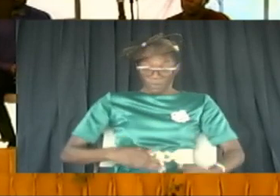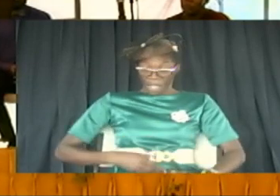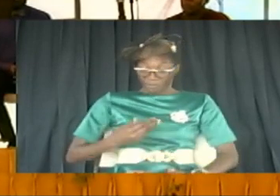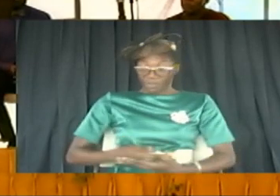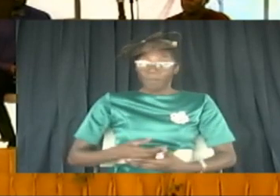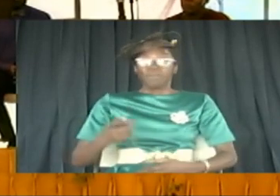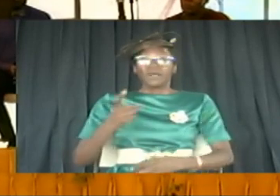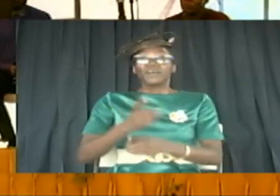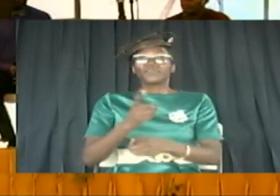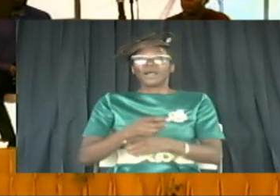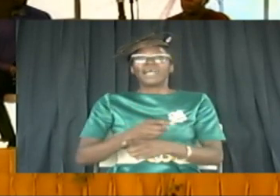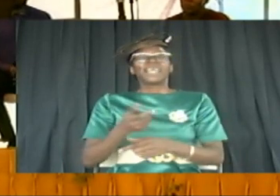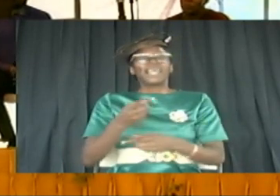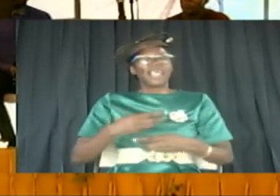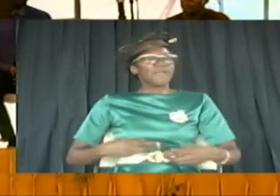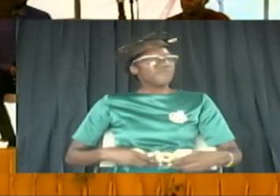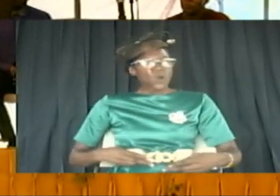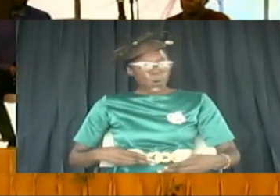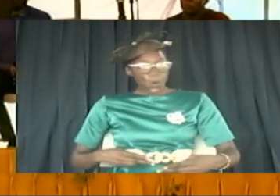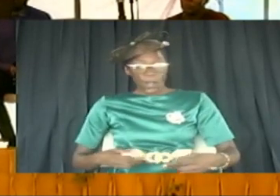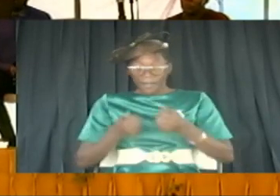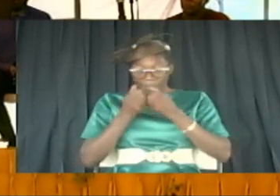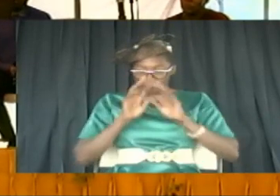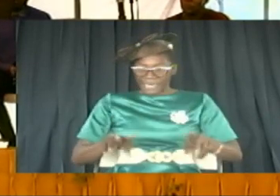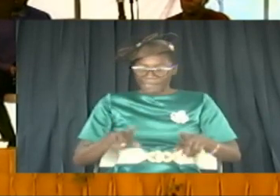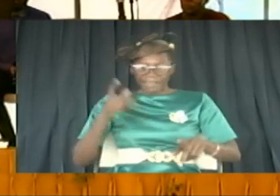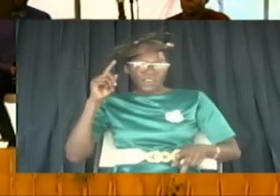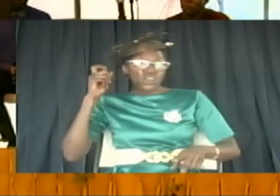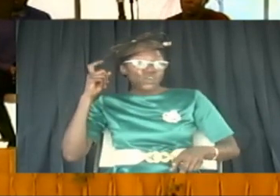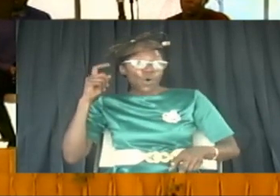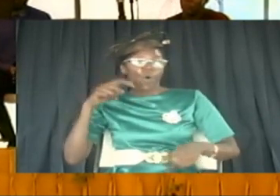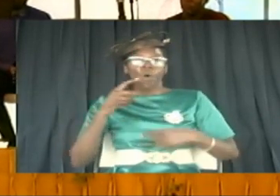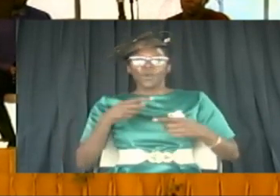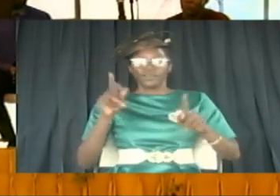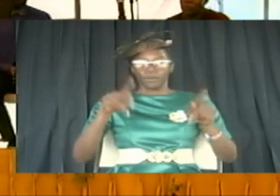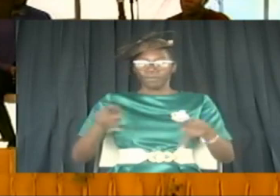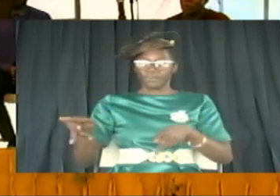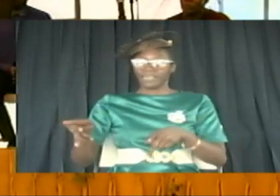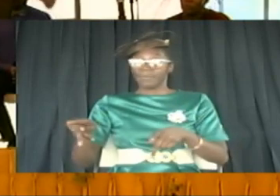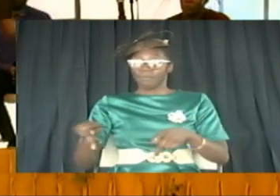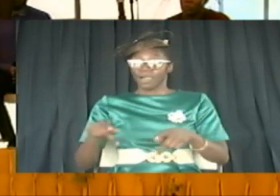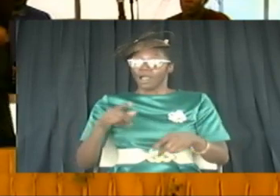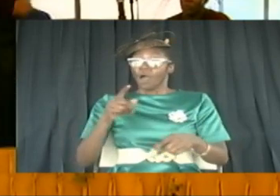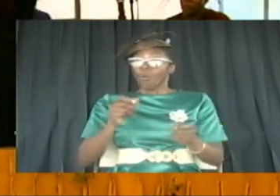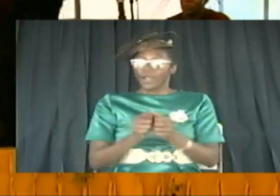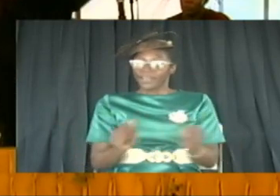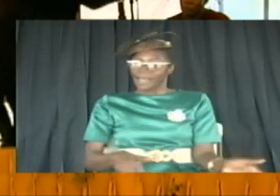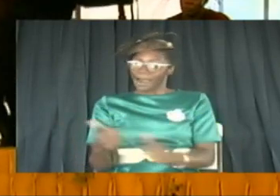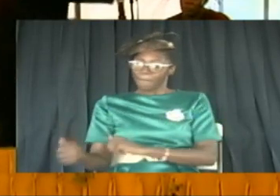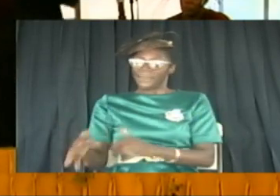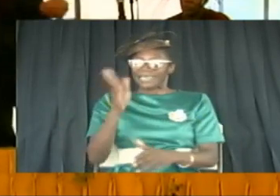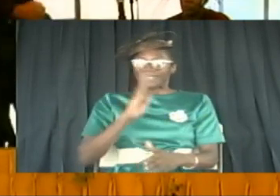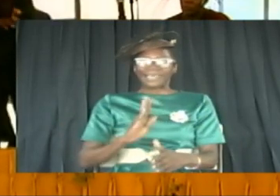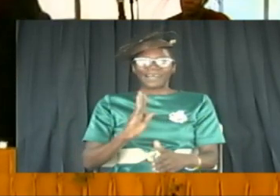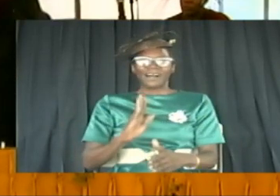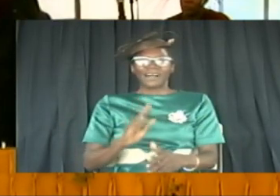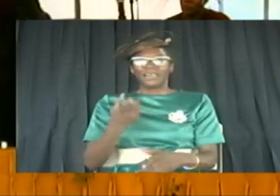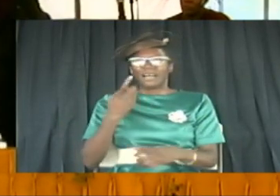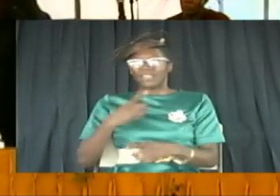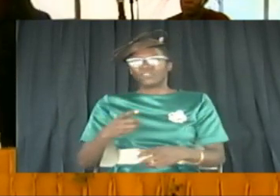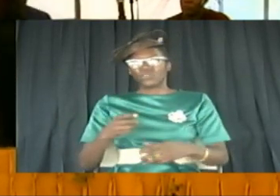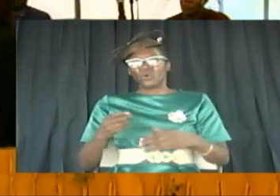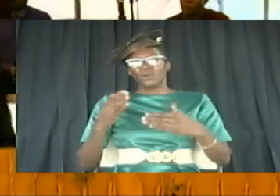blessing. He knew where it would put him in terms of his stead with Almighty God. And so he was desperate to